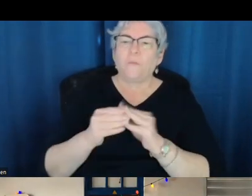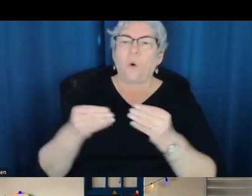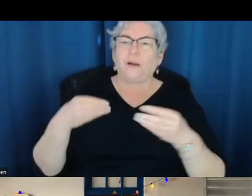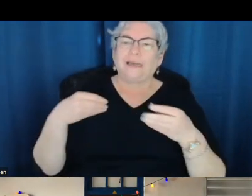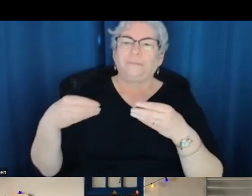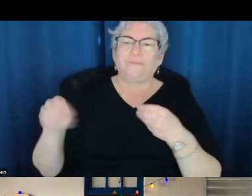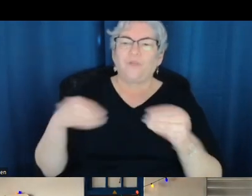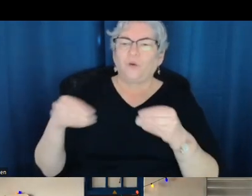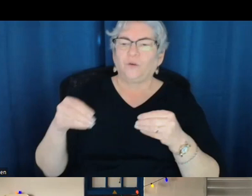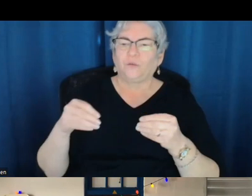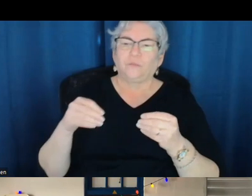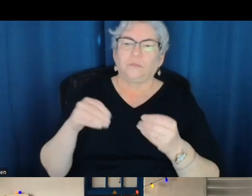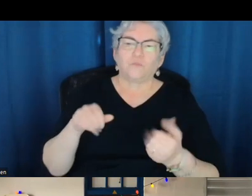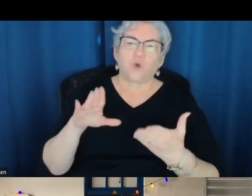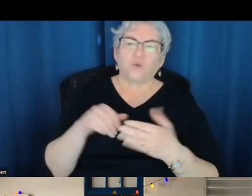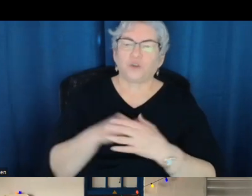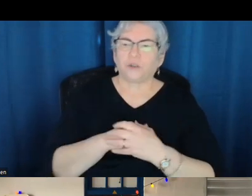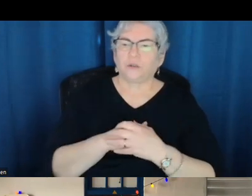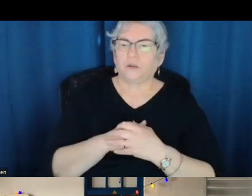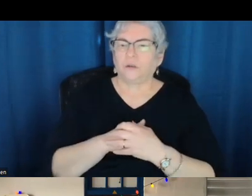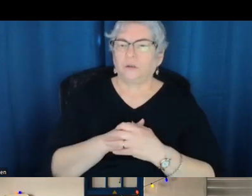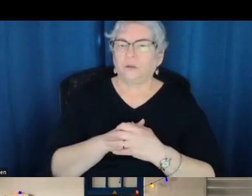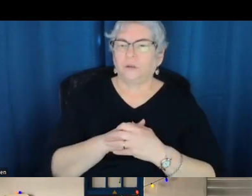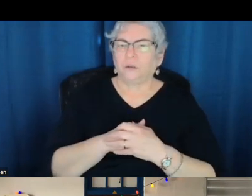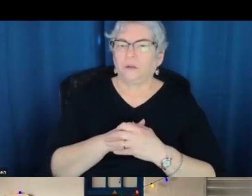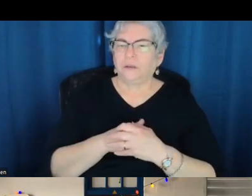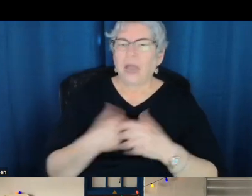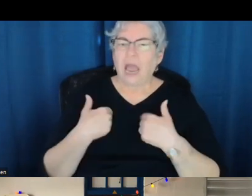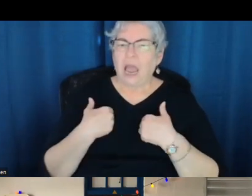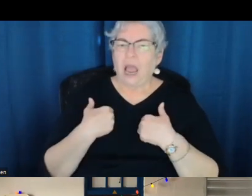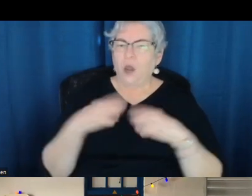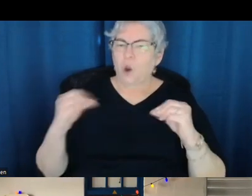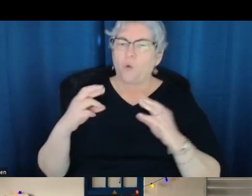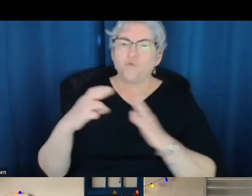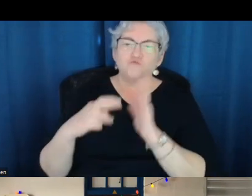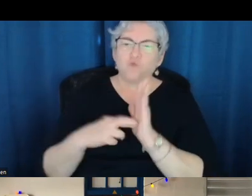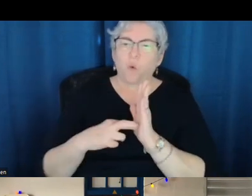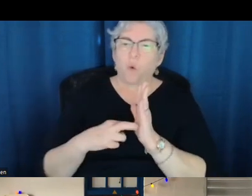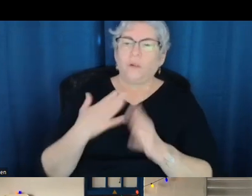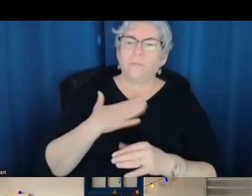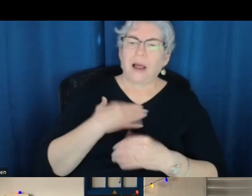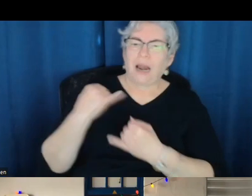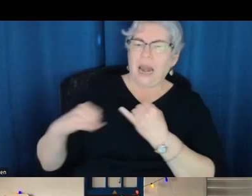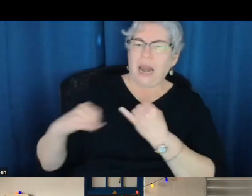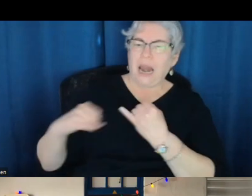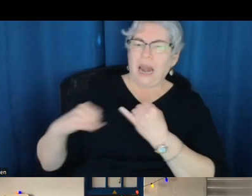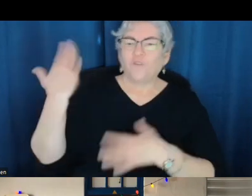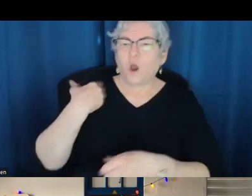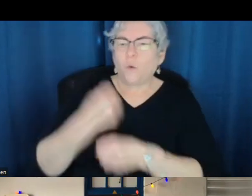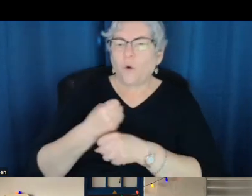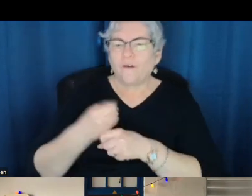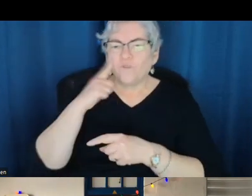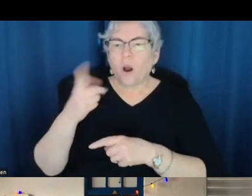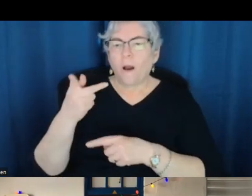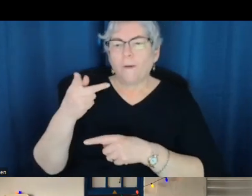whole approach. And I didn't have a rule. Like I worked for the Parks